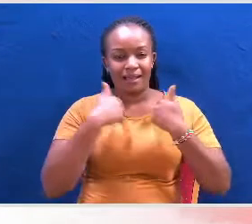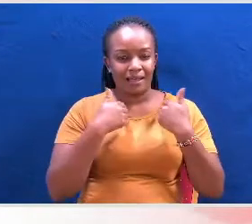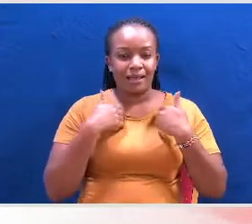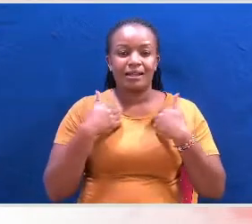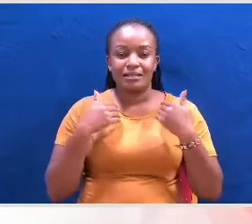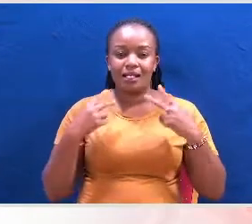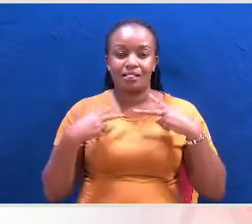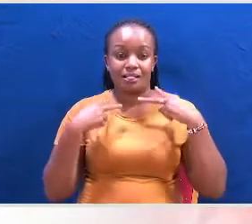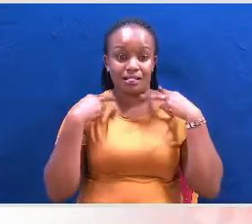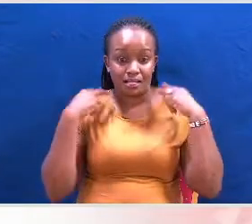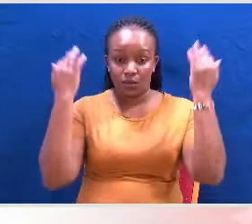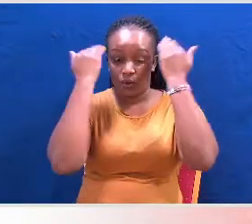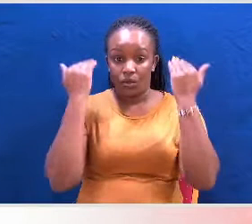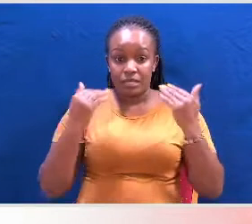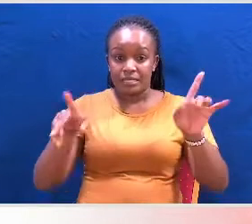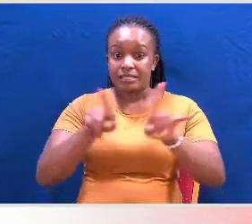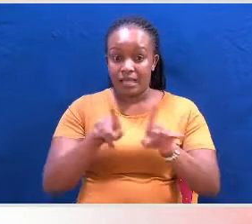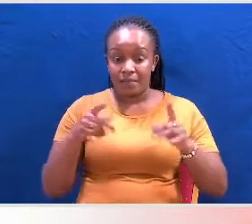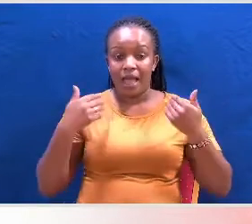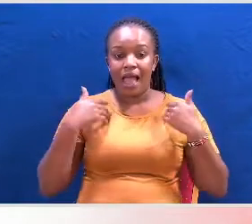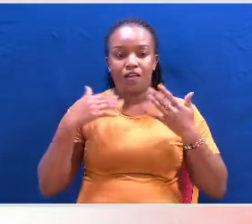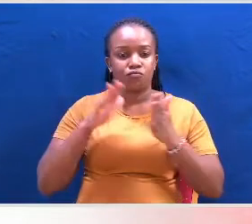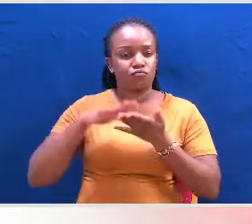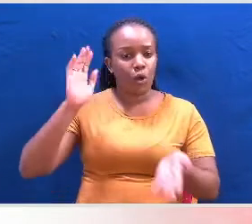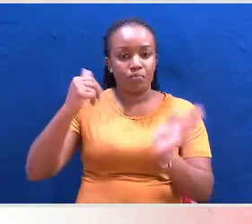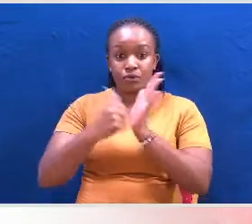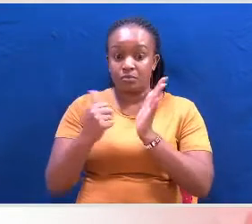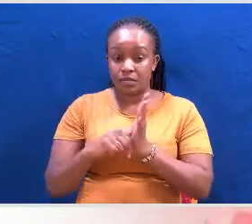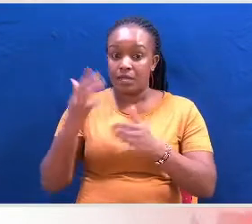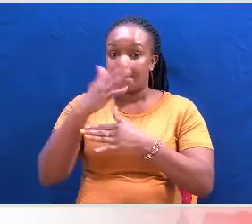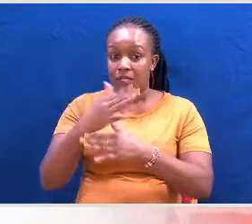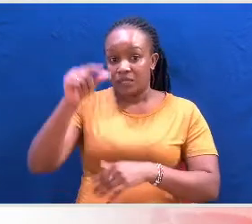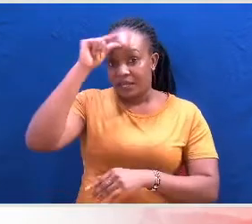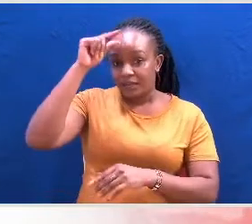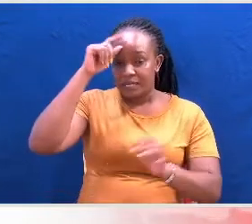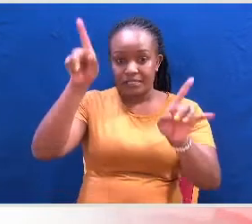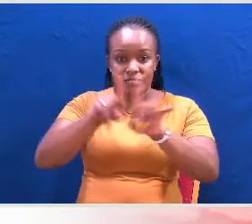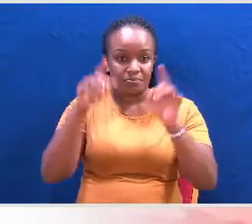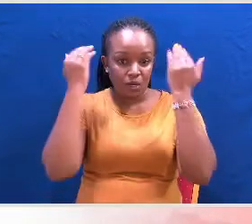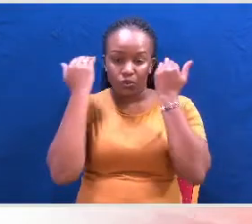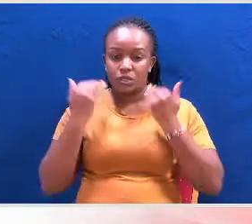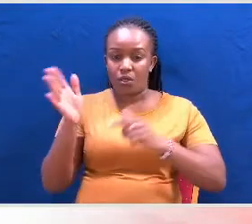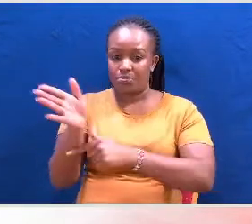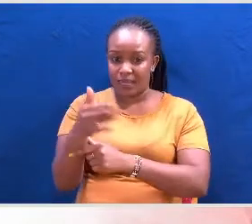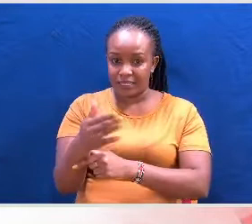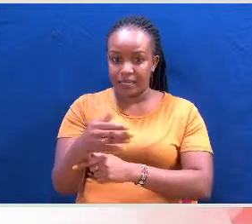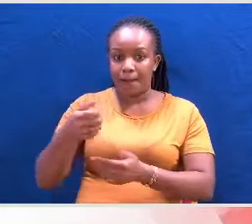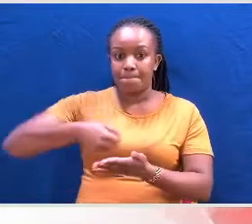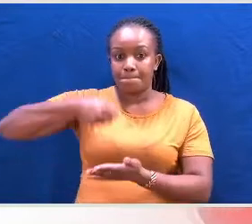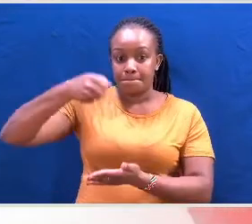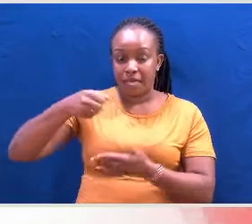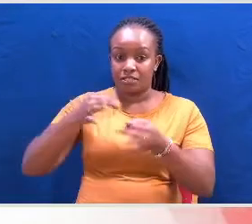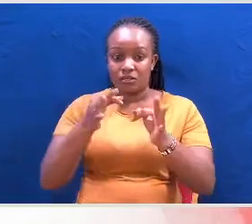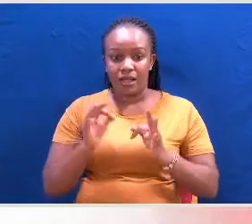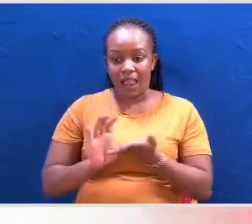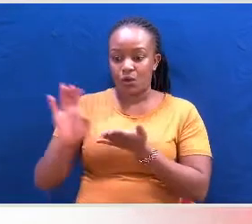further widening the rift between the executive arm and the legal arm of the government. In Thursday's budget, Treasury allocated